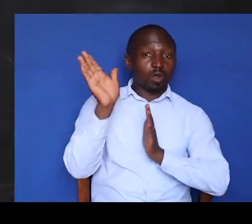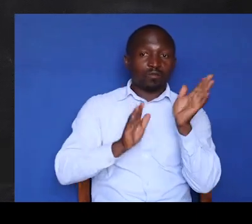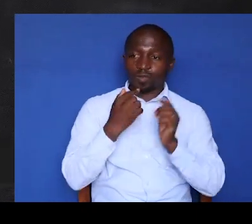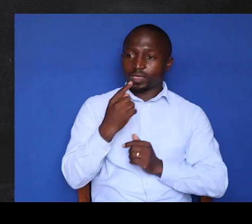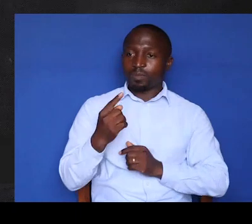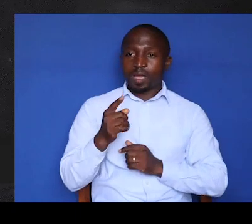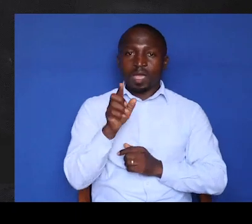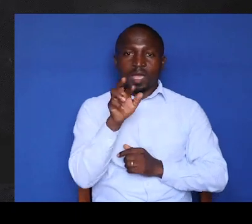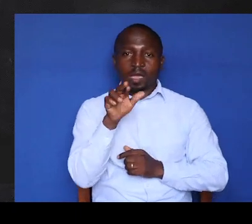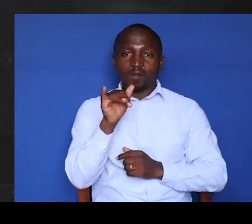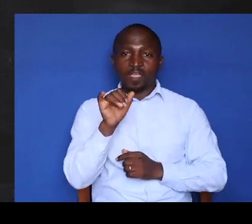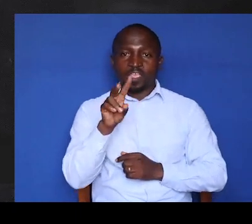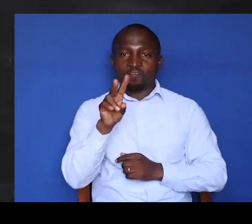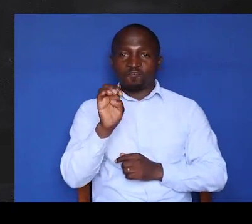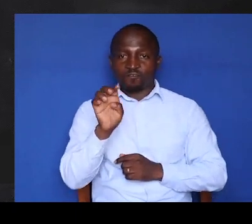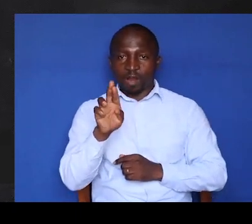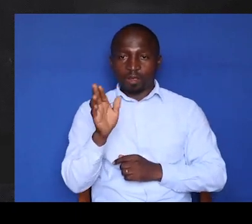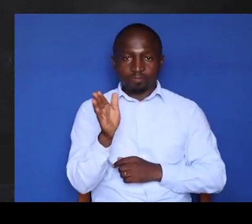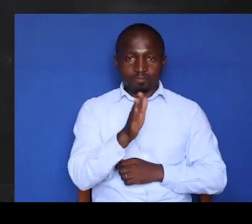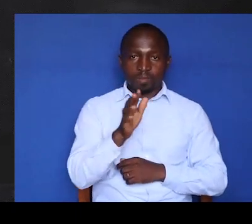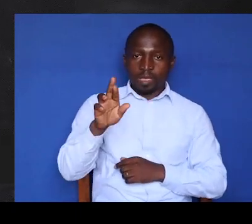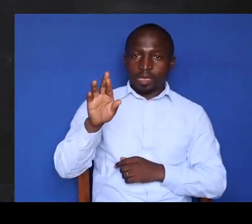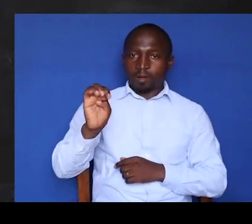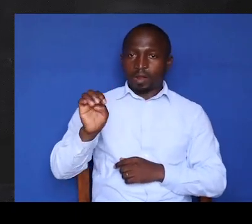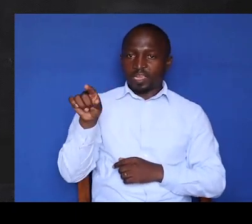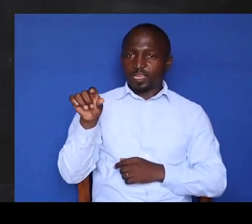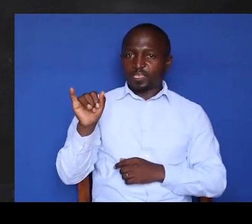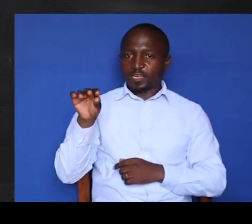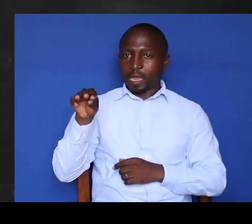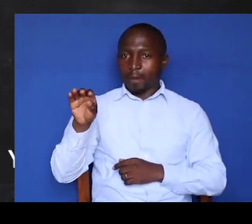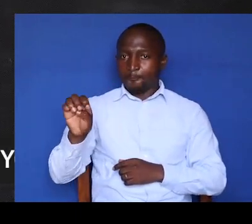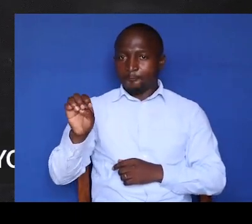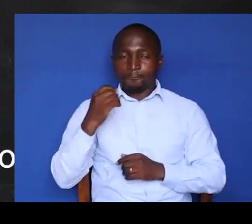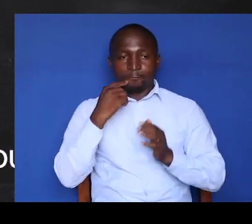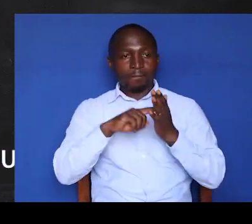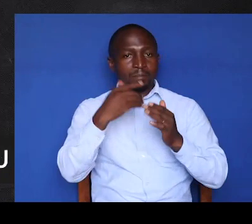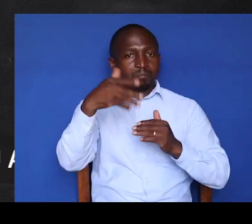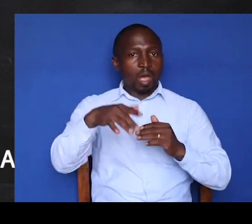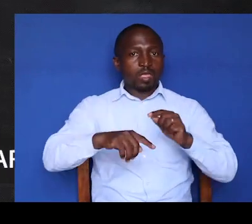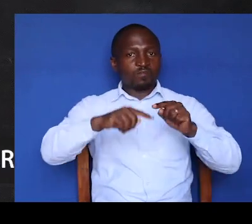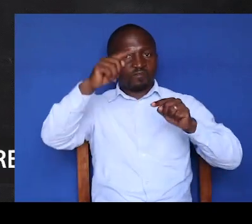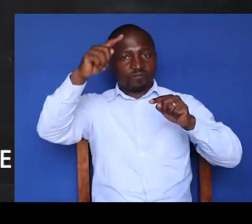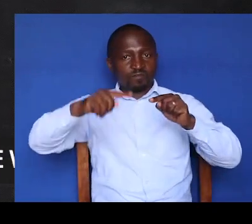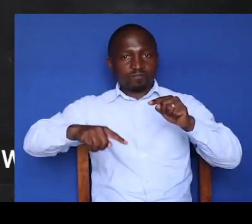river regime. So by regarding this, river regime is defined as the